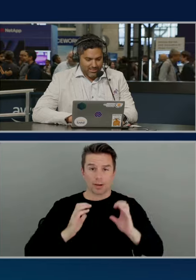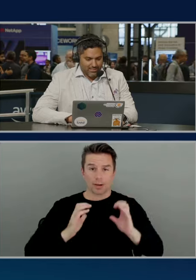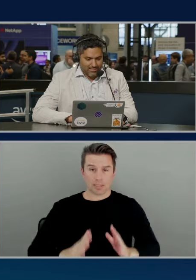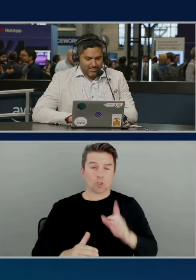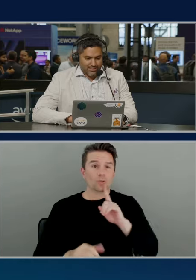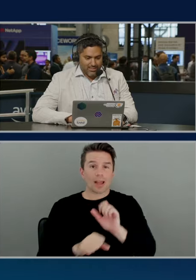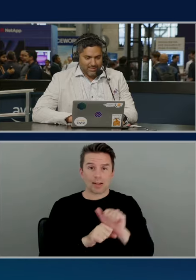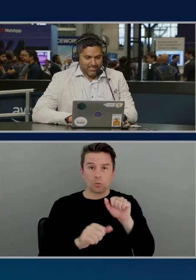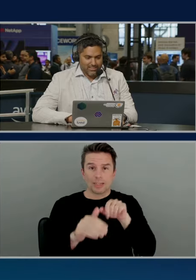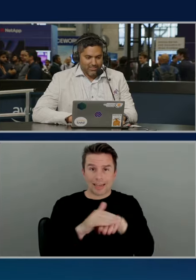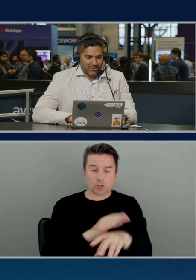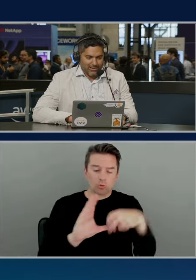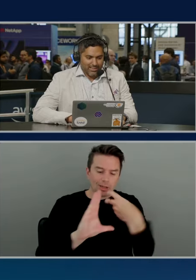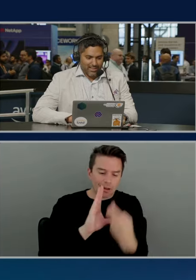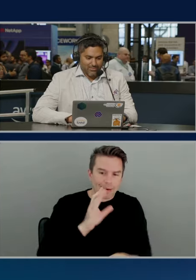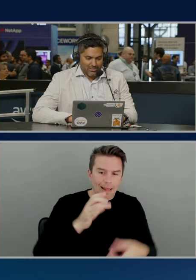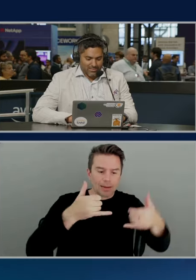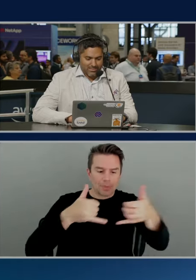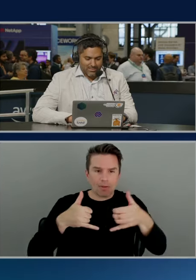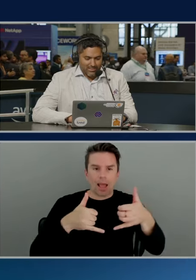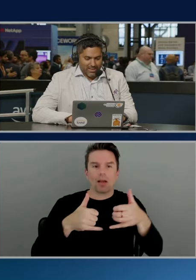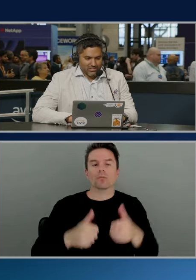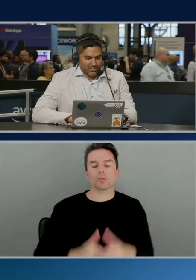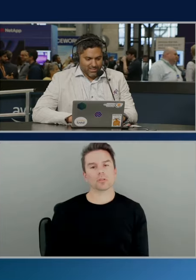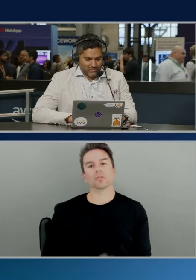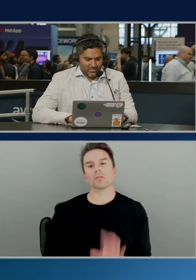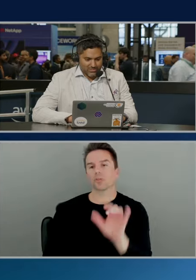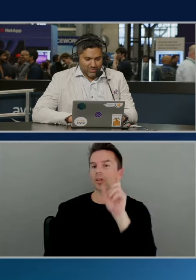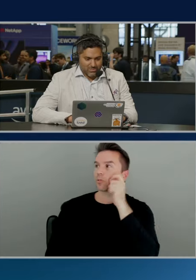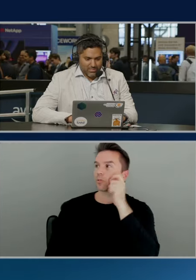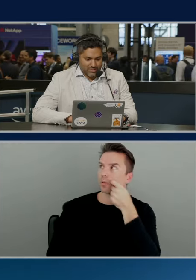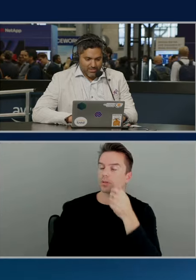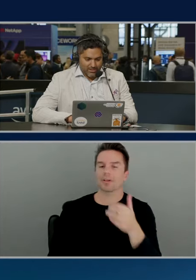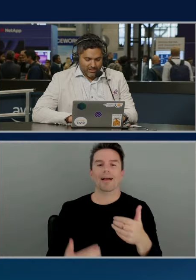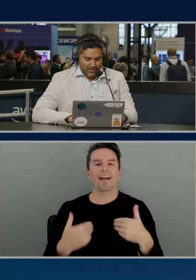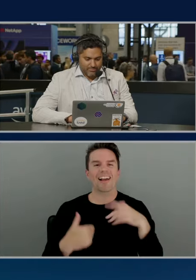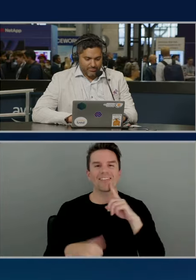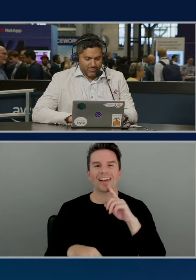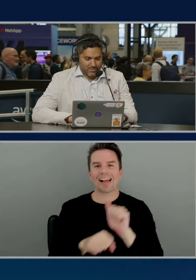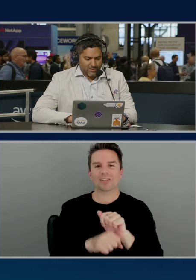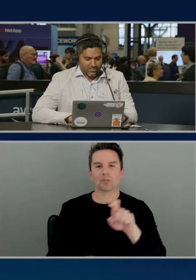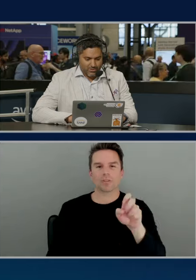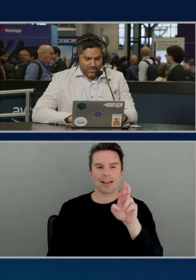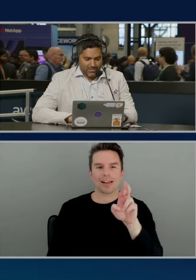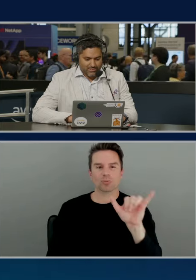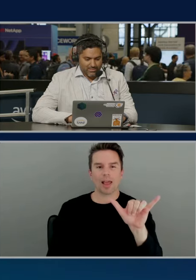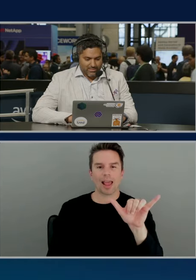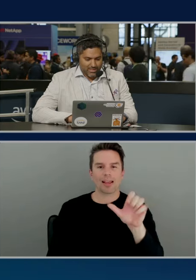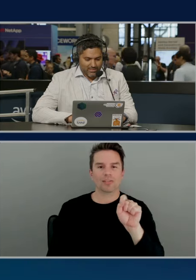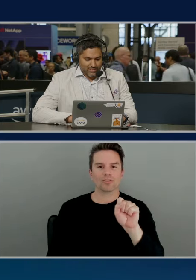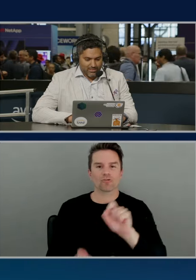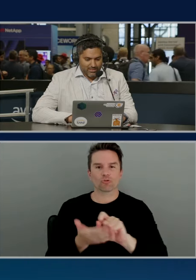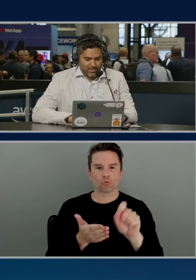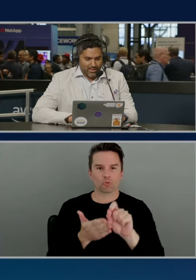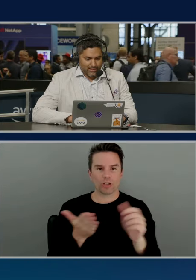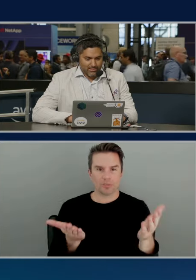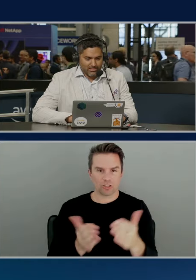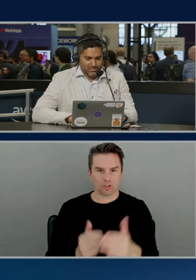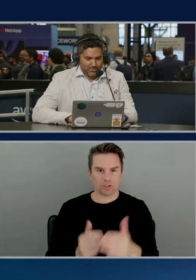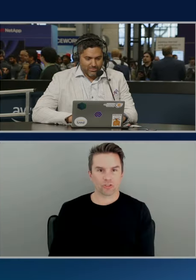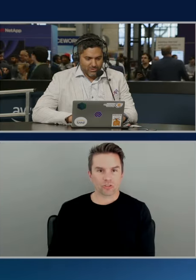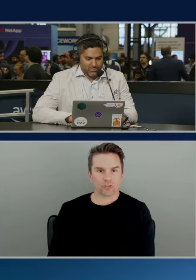So very cool. That's exciting. Yeah. So here I have the actual X-ray scripts here. Huh. So we can actually take a look